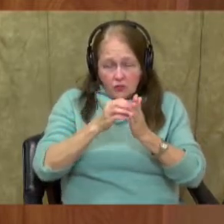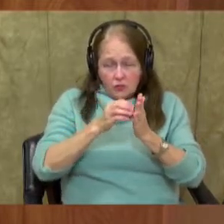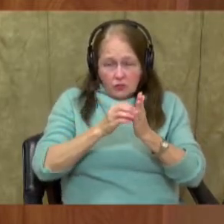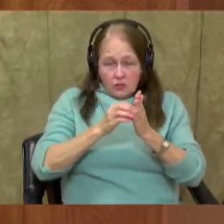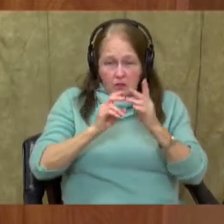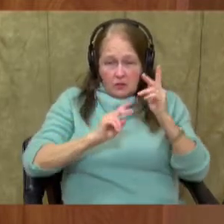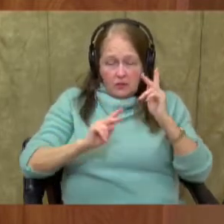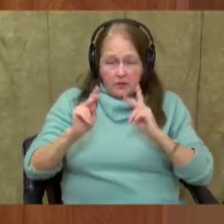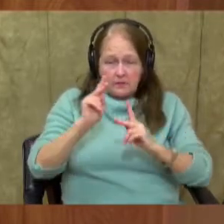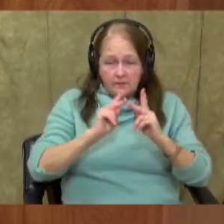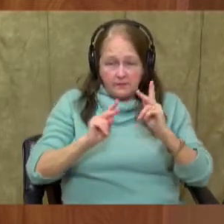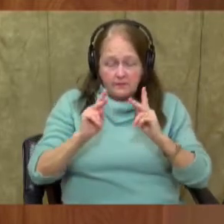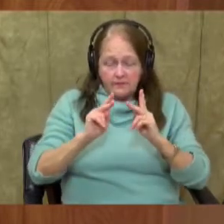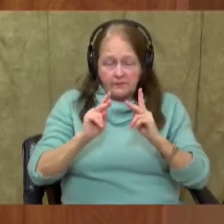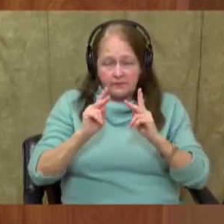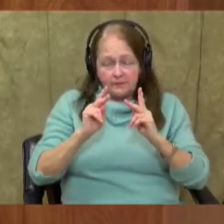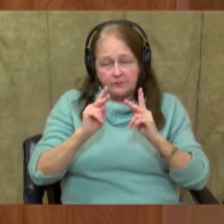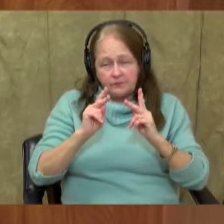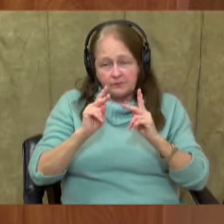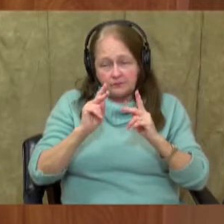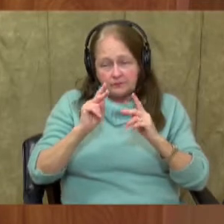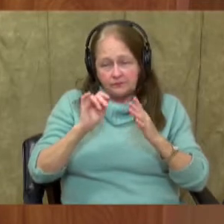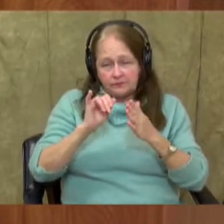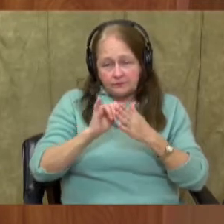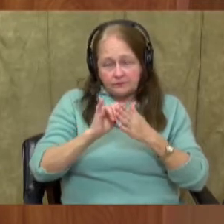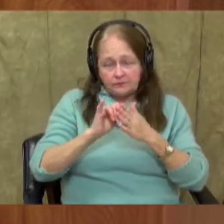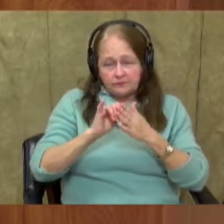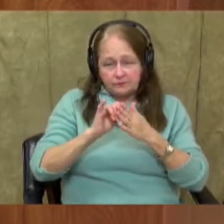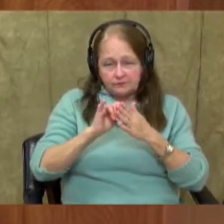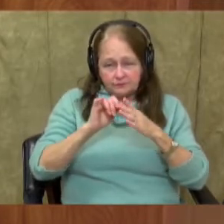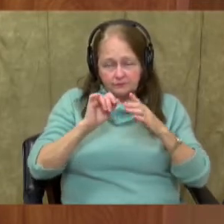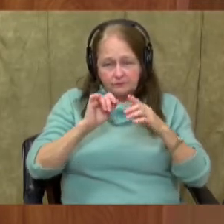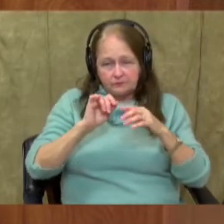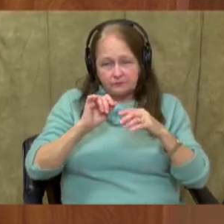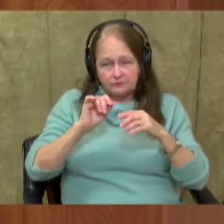2 people. Things is kind of like a general term there.